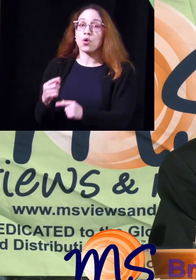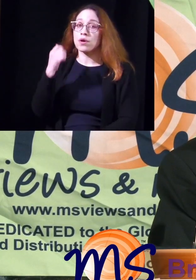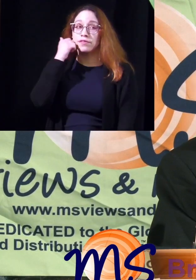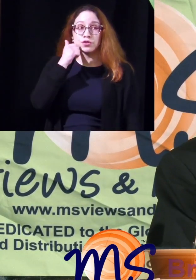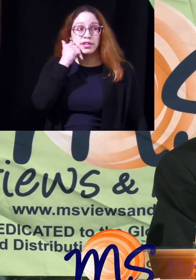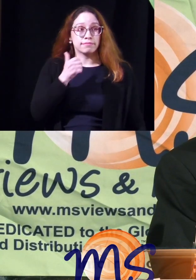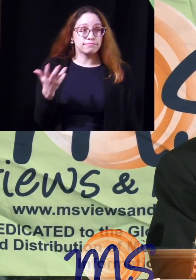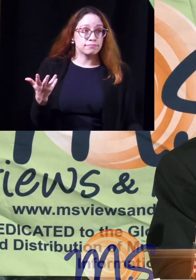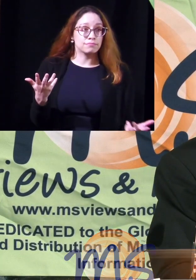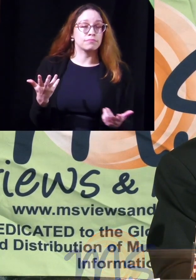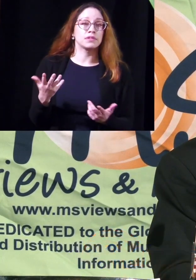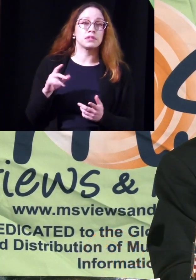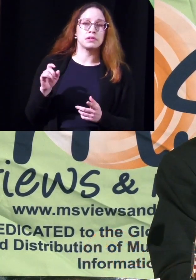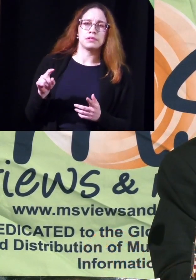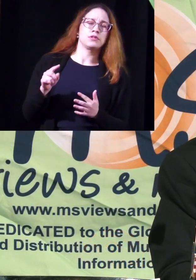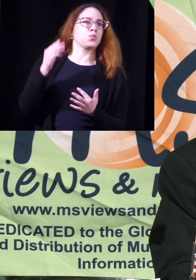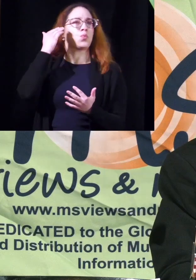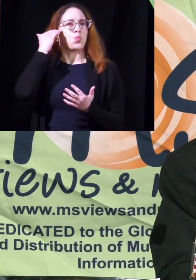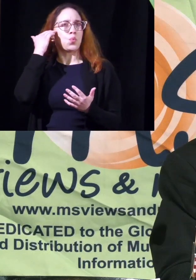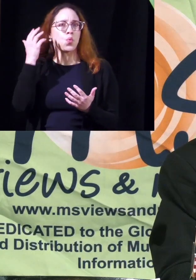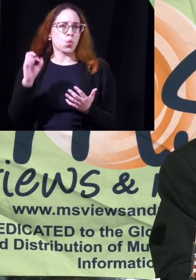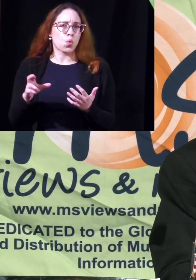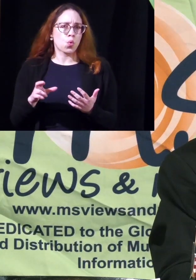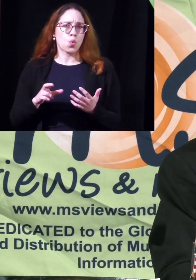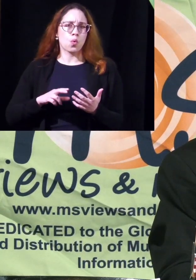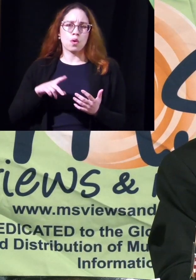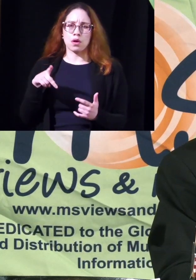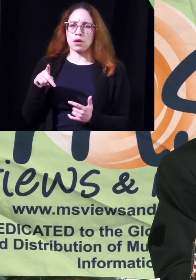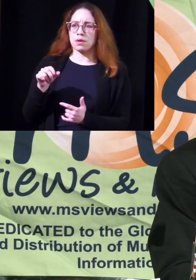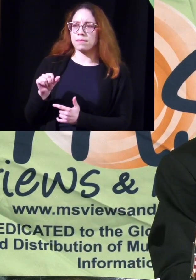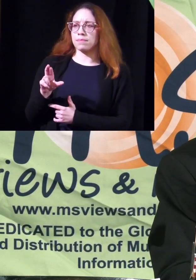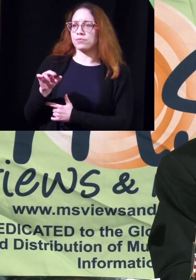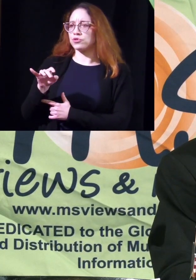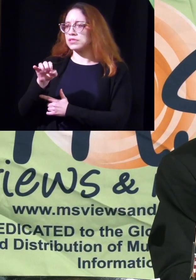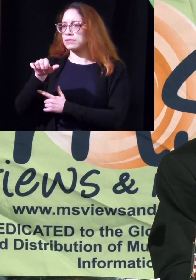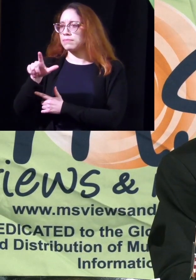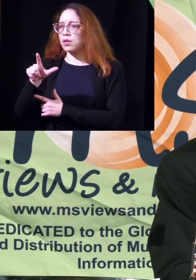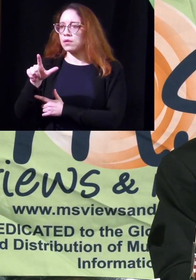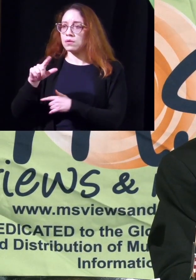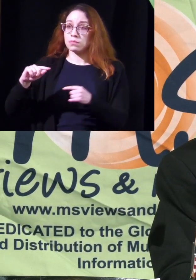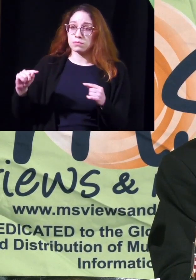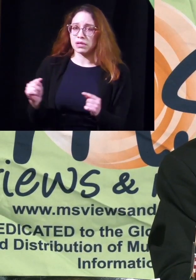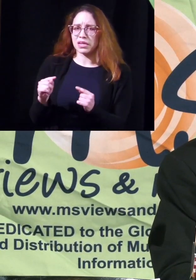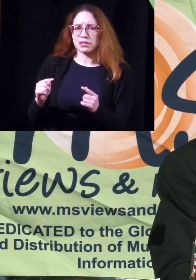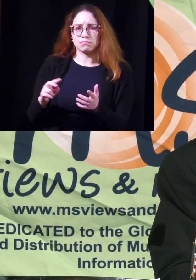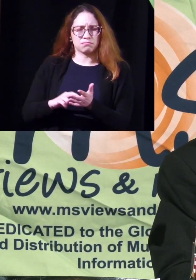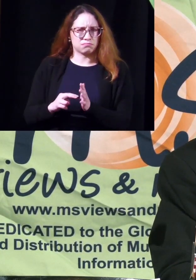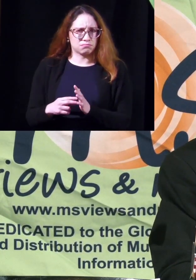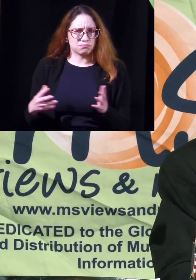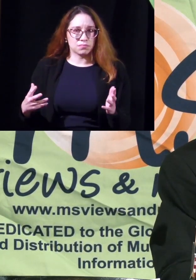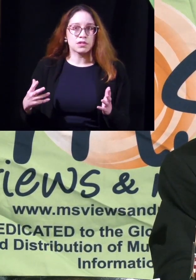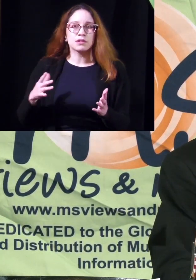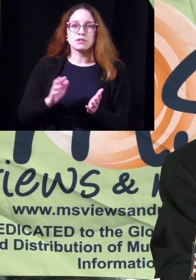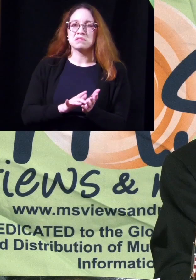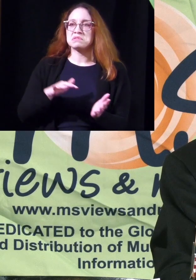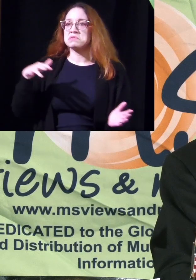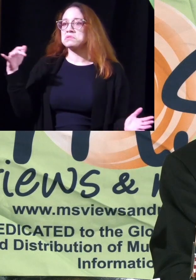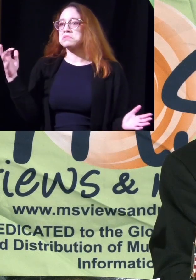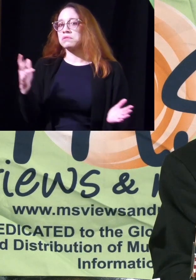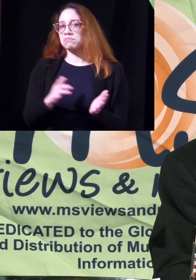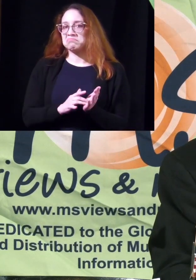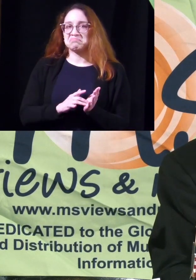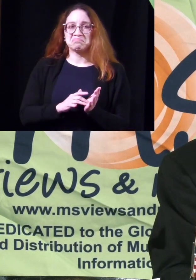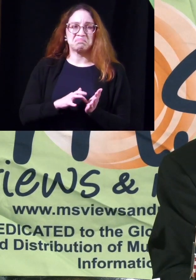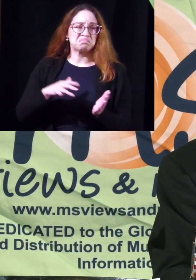day? These are questions we want to know. Or is it a paroxysmal pain? What does that mean? That means it comes and it